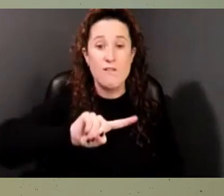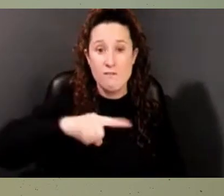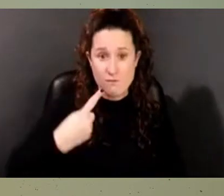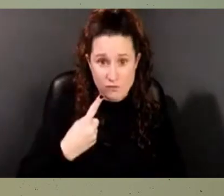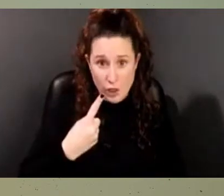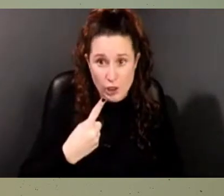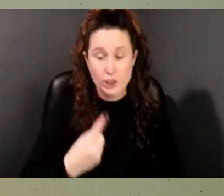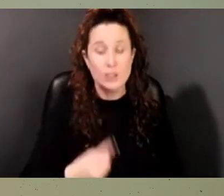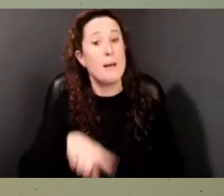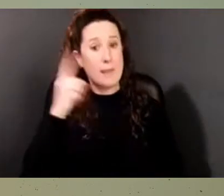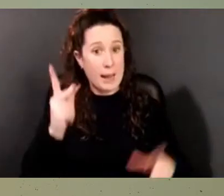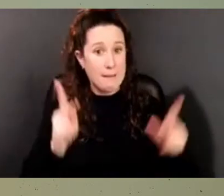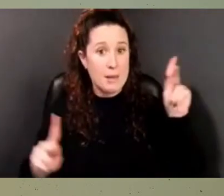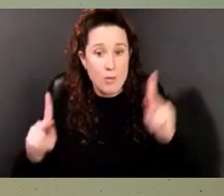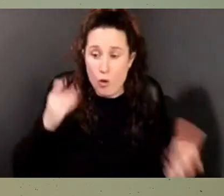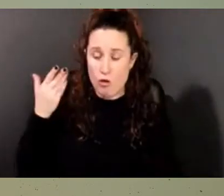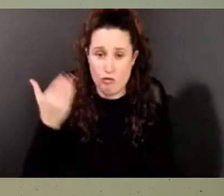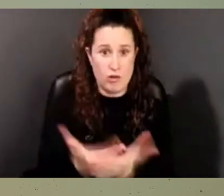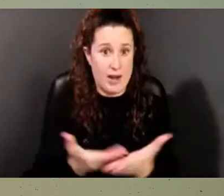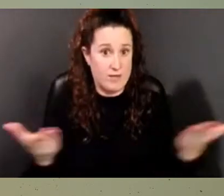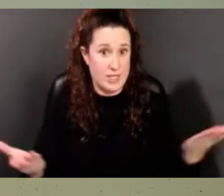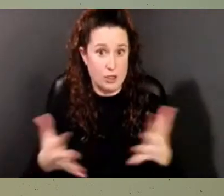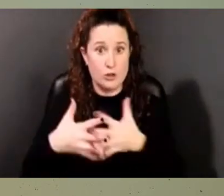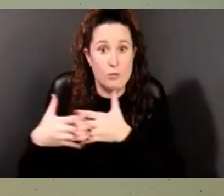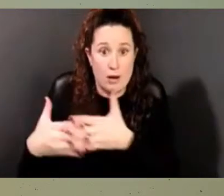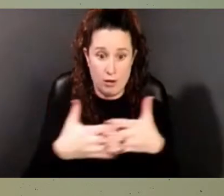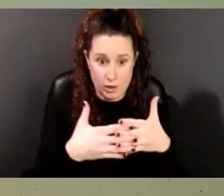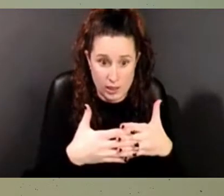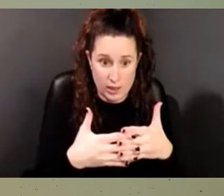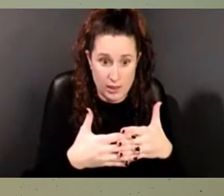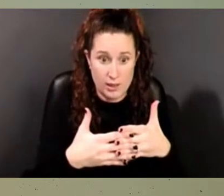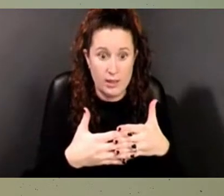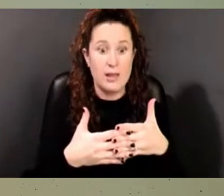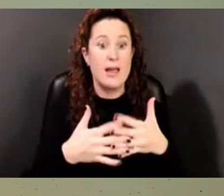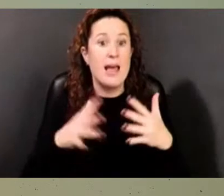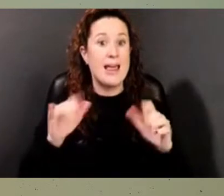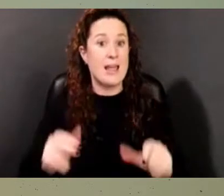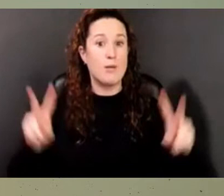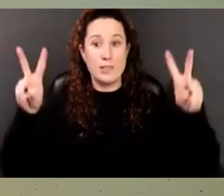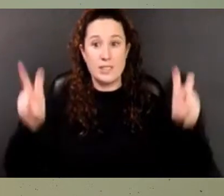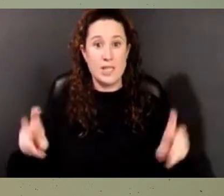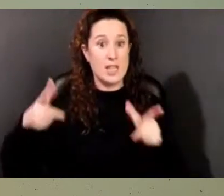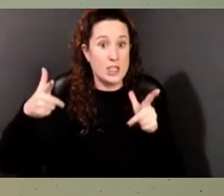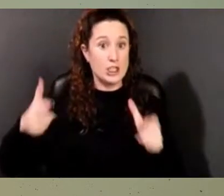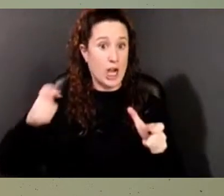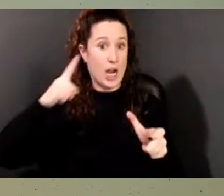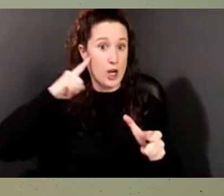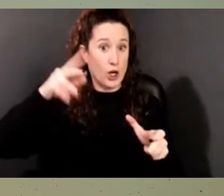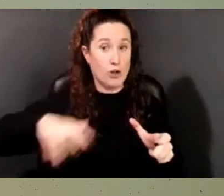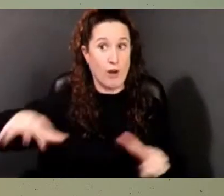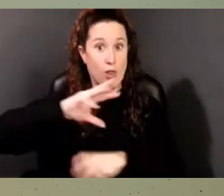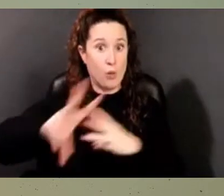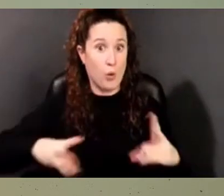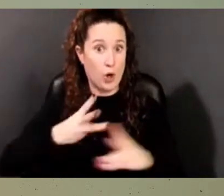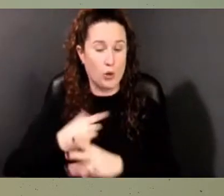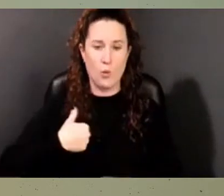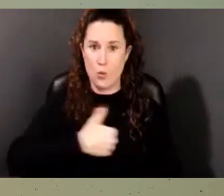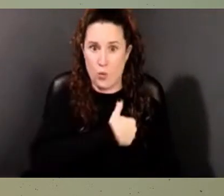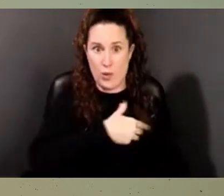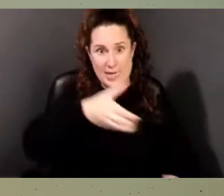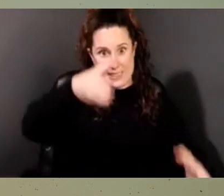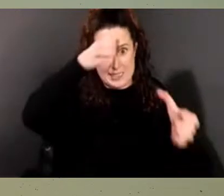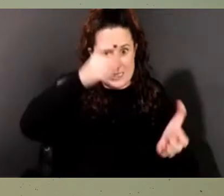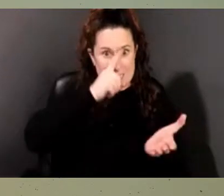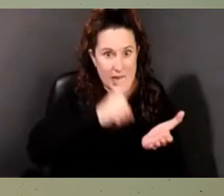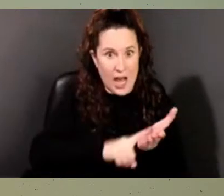landed on these shores. And that was the shot heard around the world. Scholars, we were clamoring to get this in